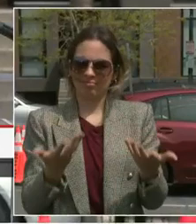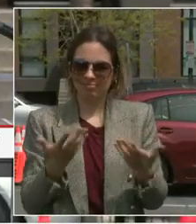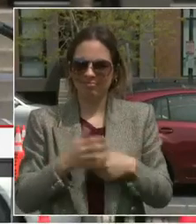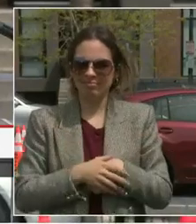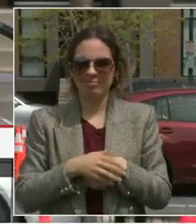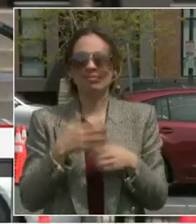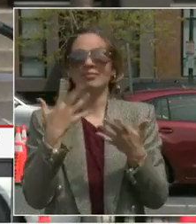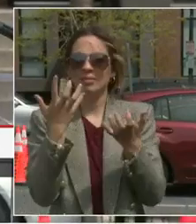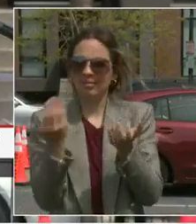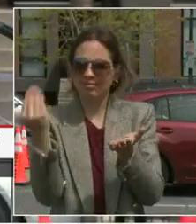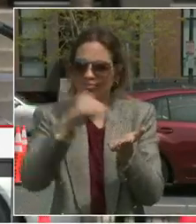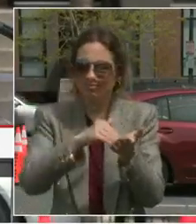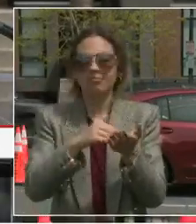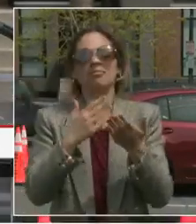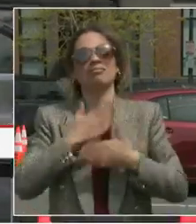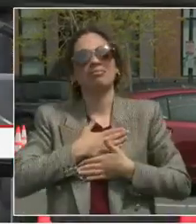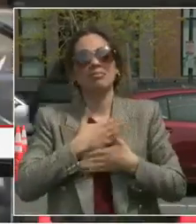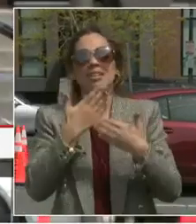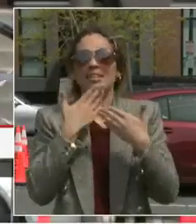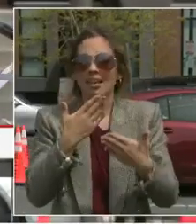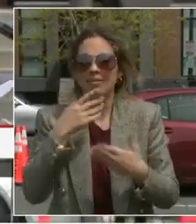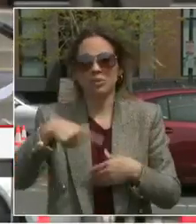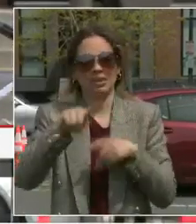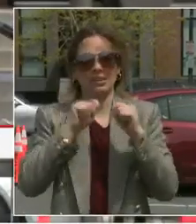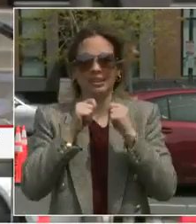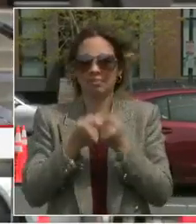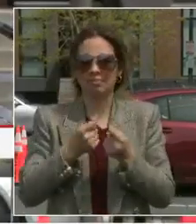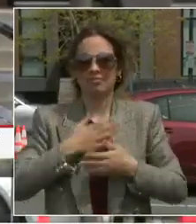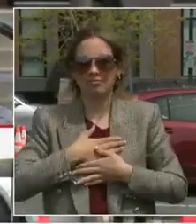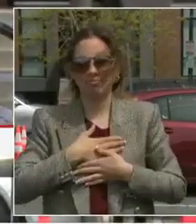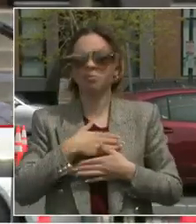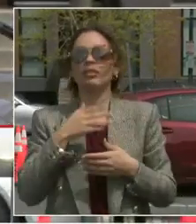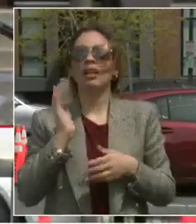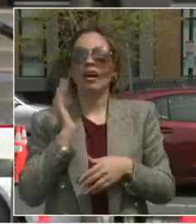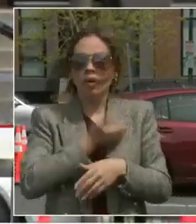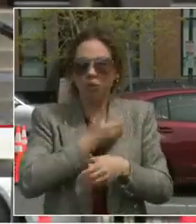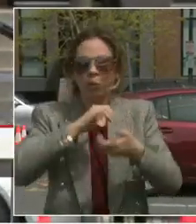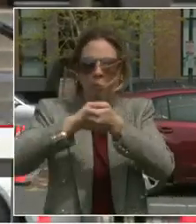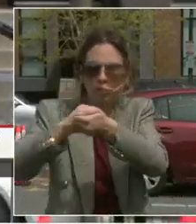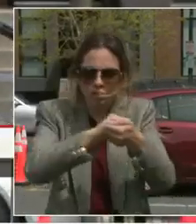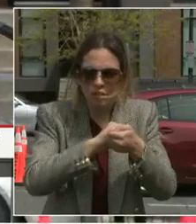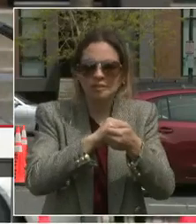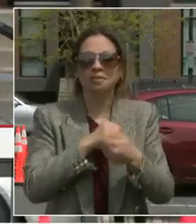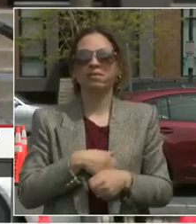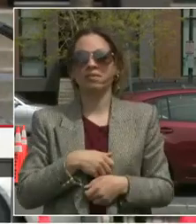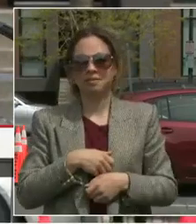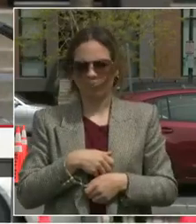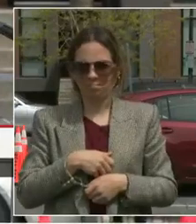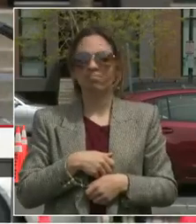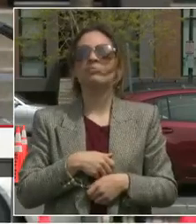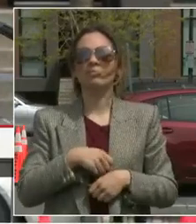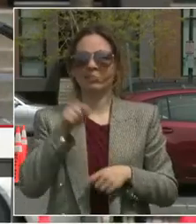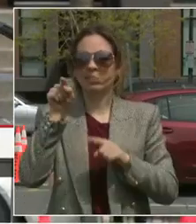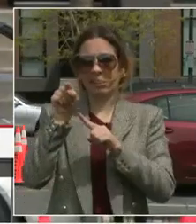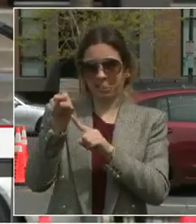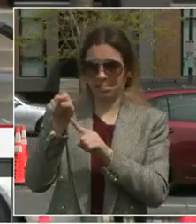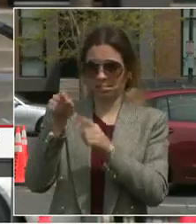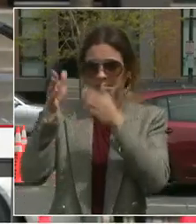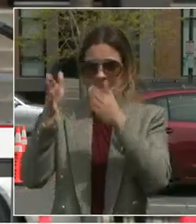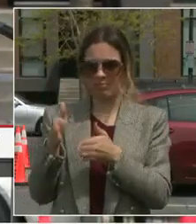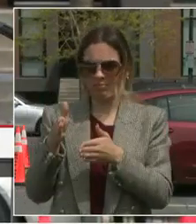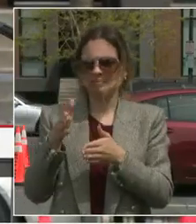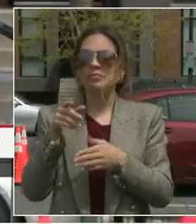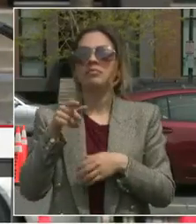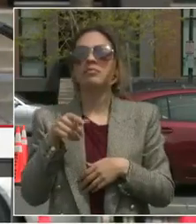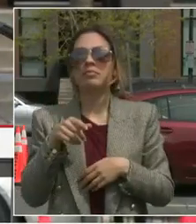the appreciation for my team as well as our partners, Christy Respress as well at Pathways to Housing,